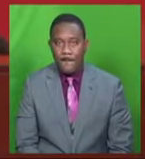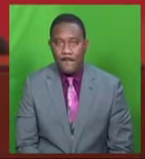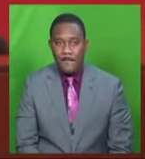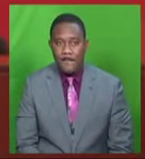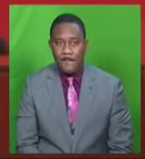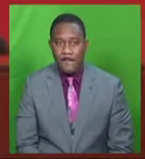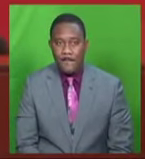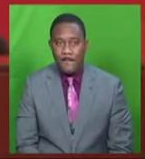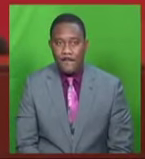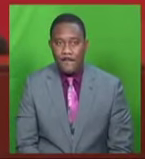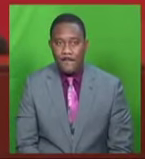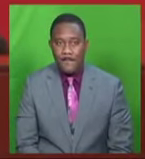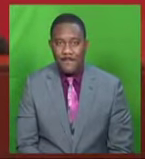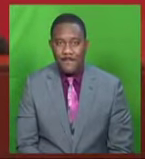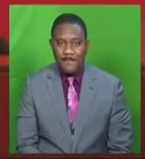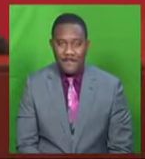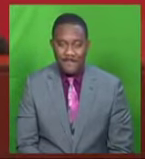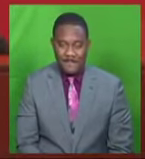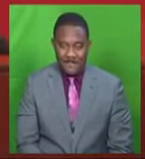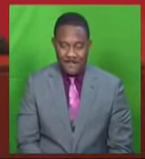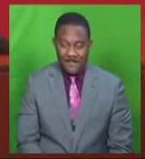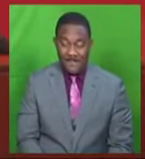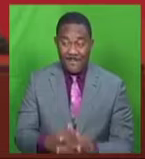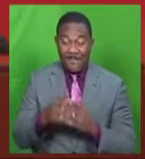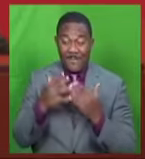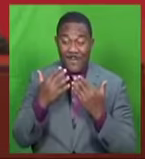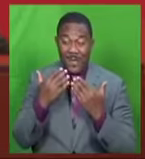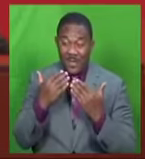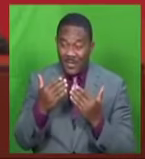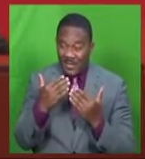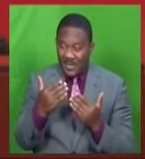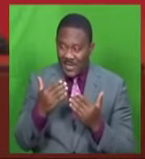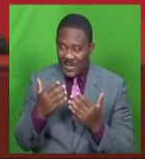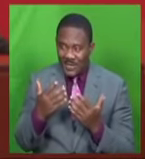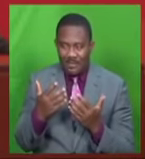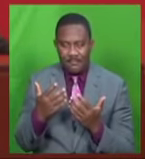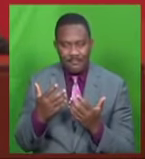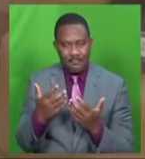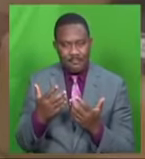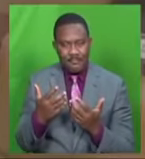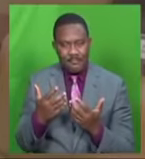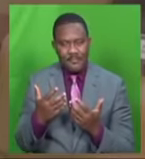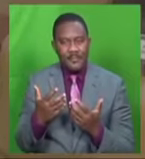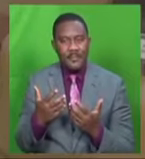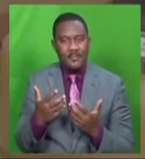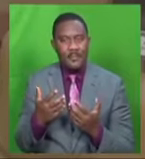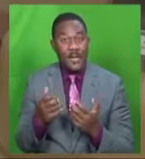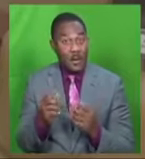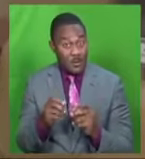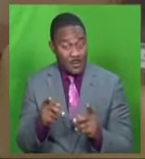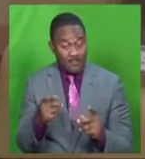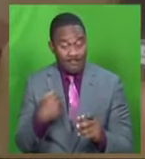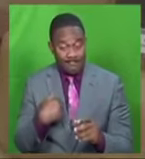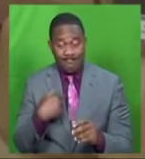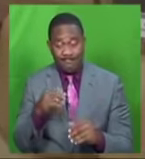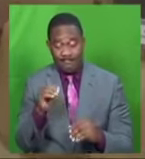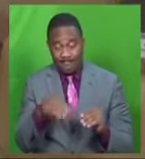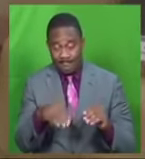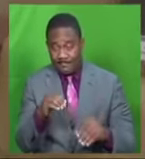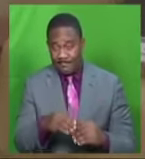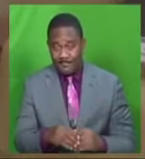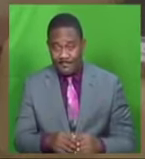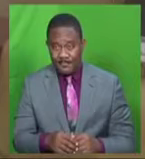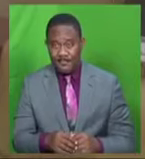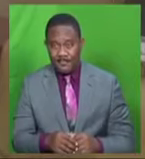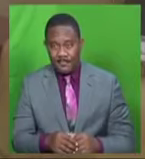Mr. Speaker, I thank you for giving me the opportunity to speak to the motion that this Honorable House approves the